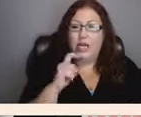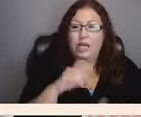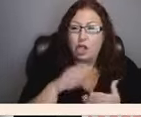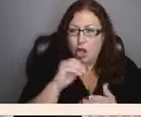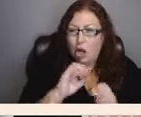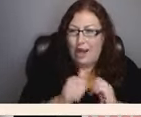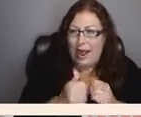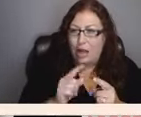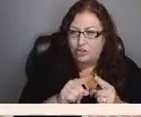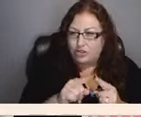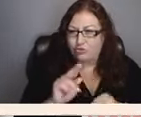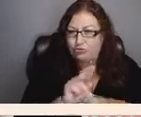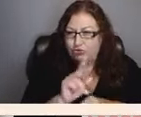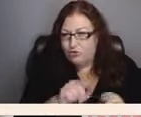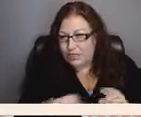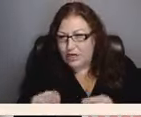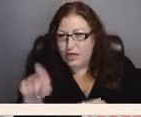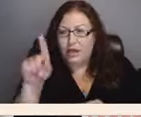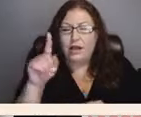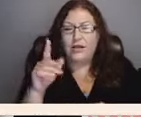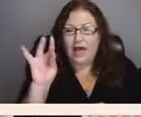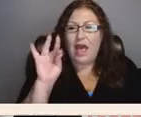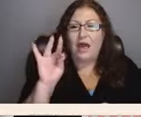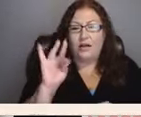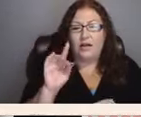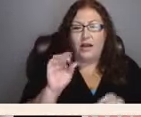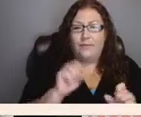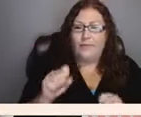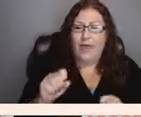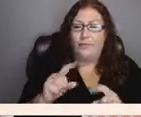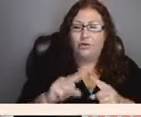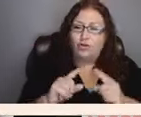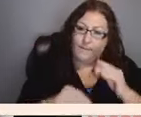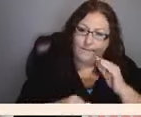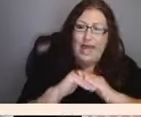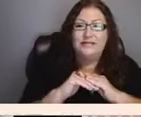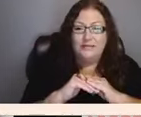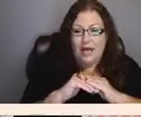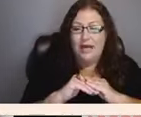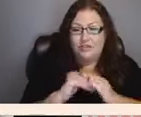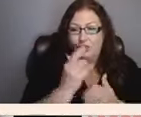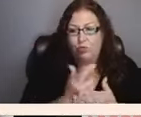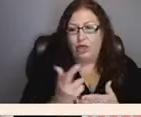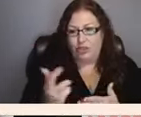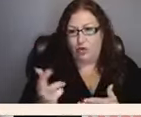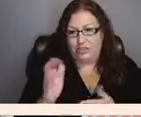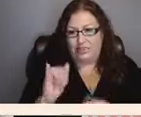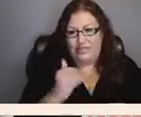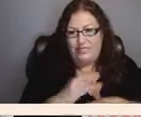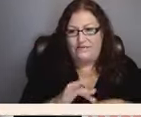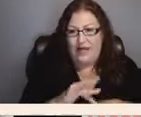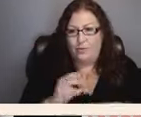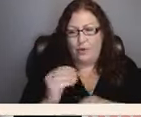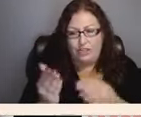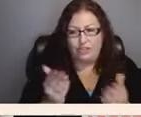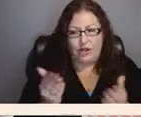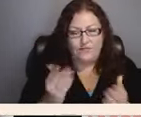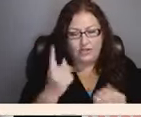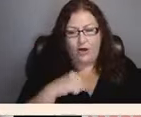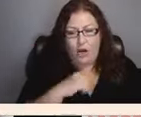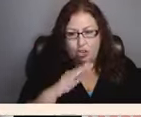in order to maximize the resources and services for our children.